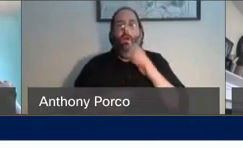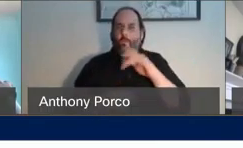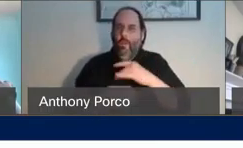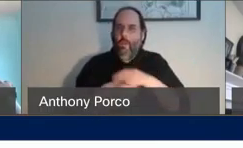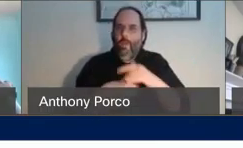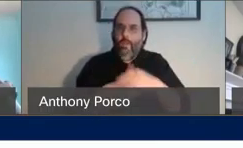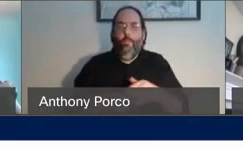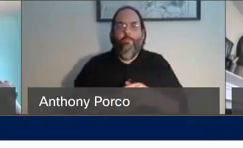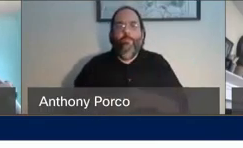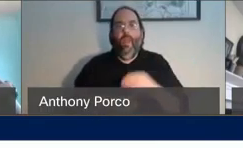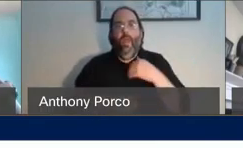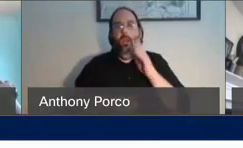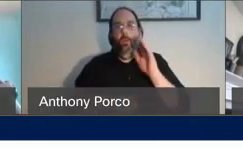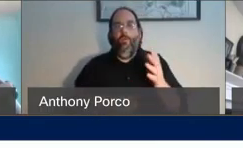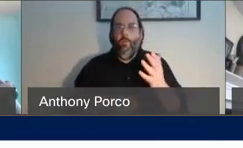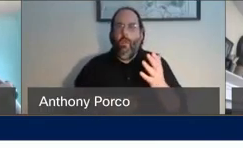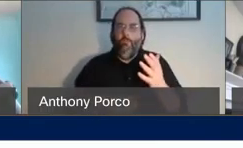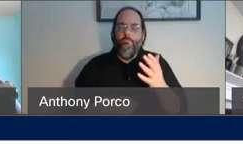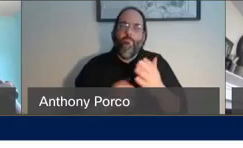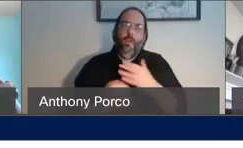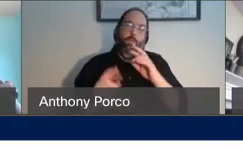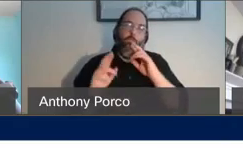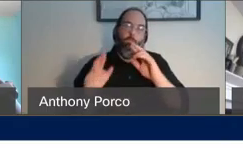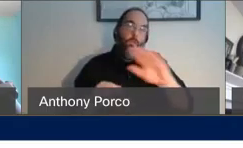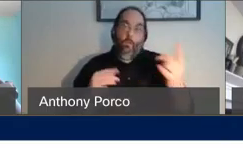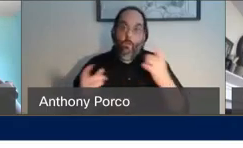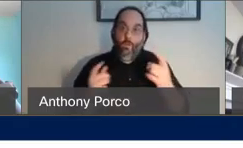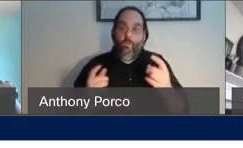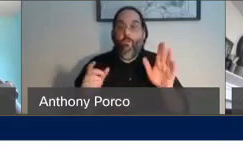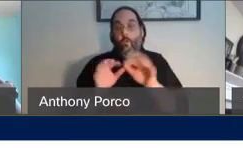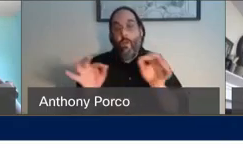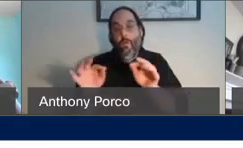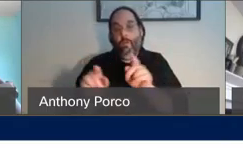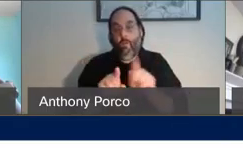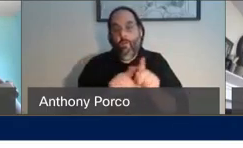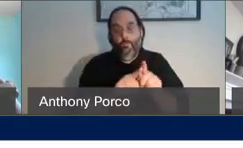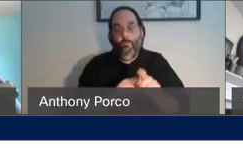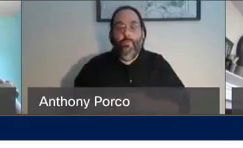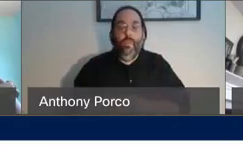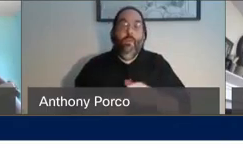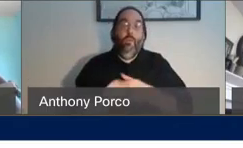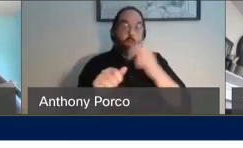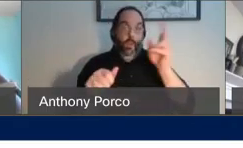and provide a response to your questions and your concerns. And for all these